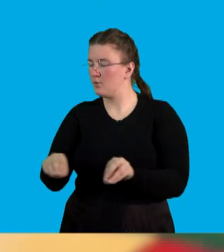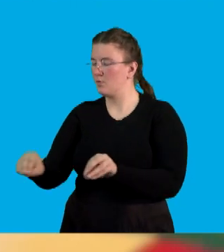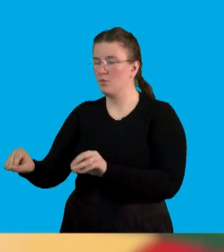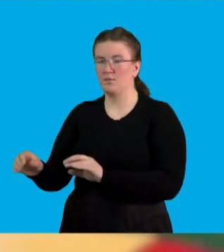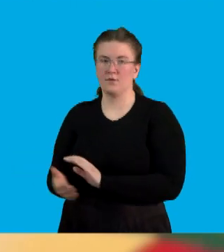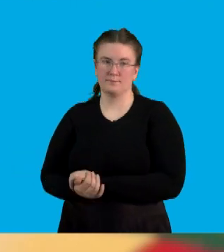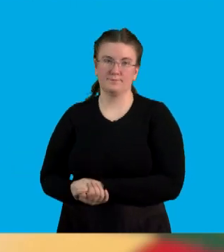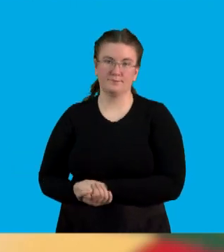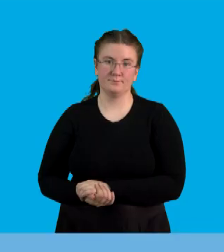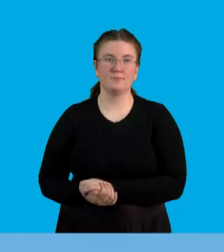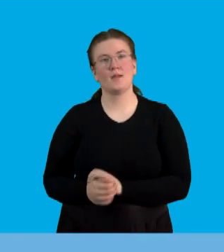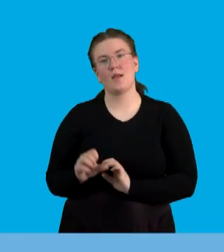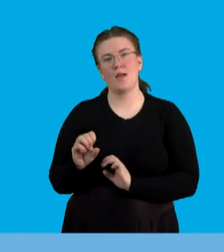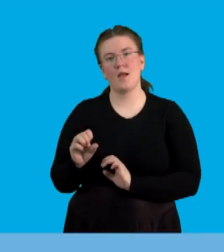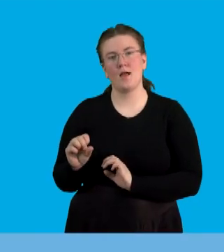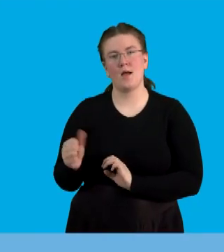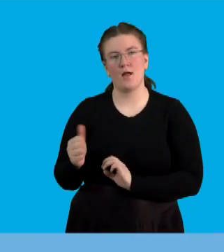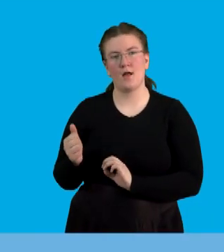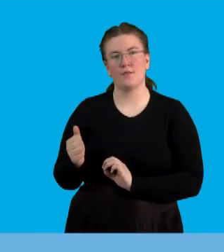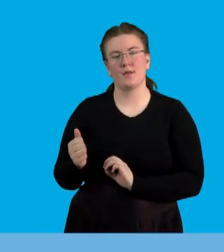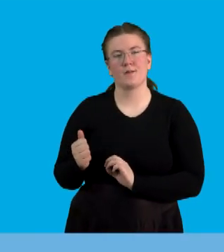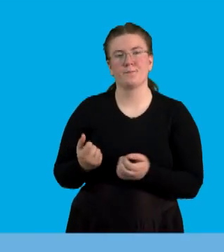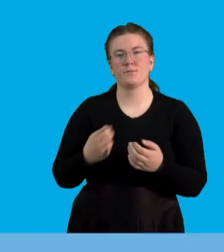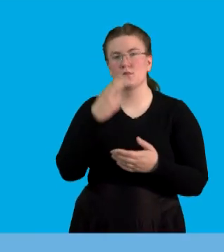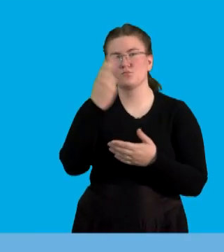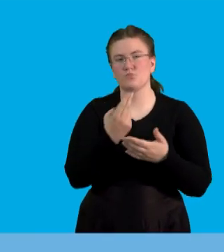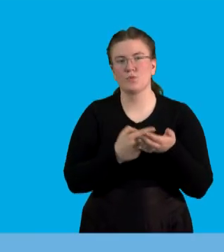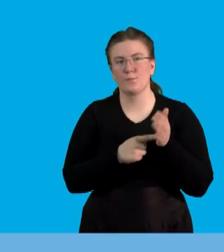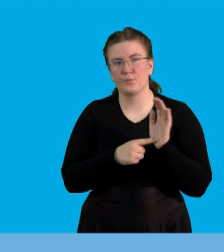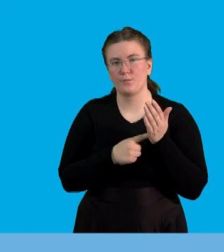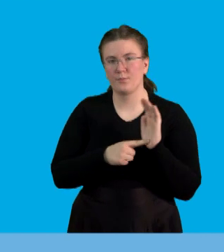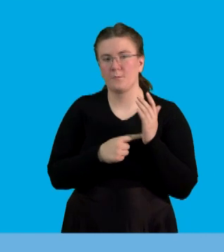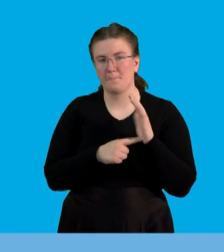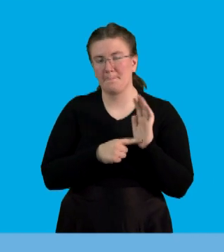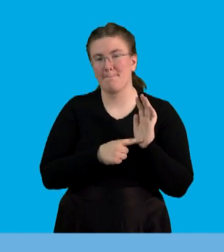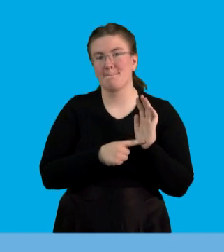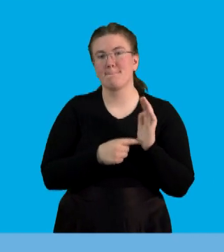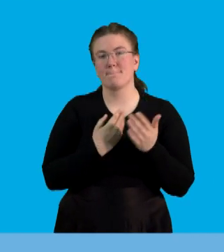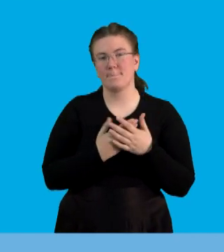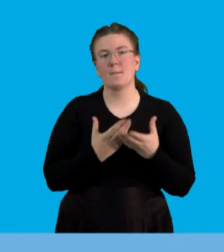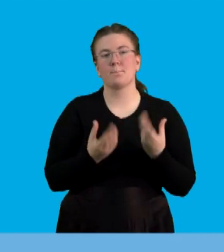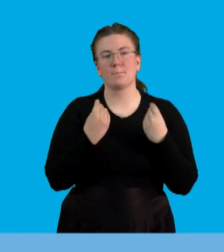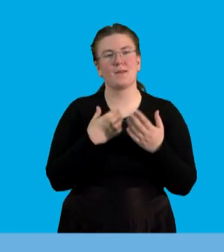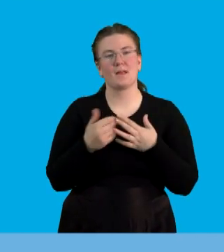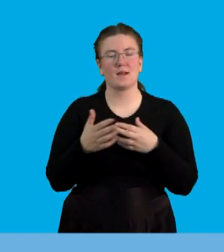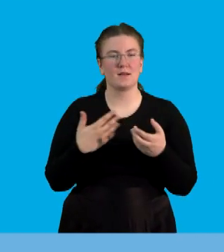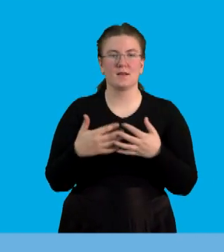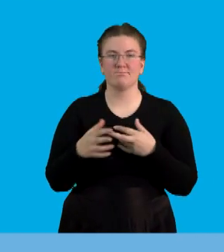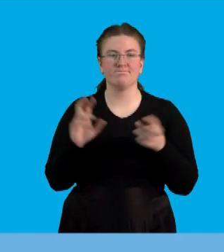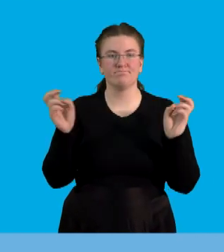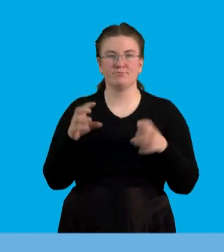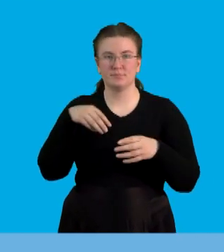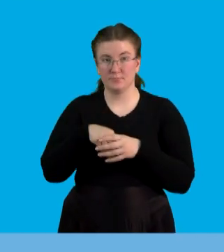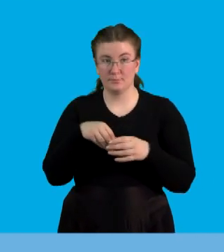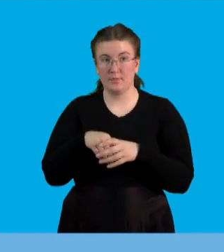particular metal. And now these are basically the symbols of whatever that you find inside an